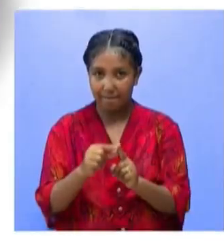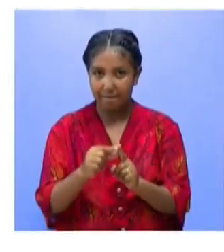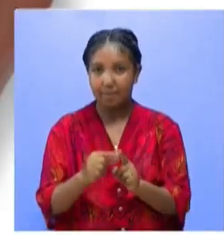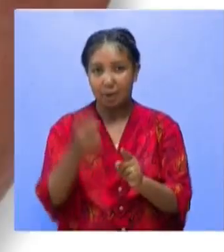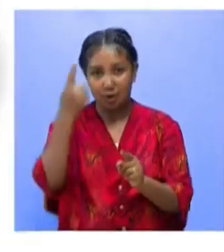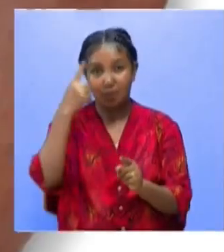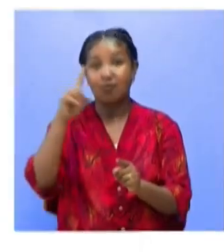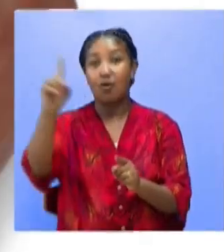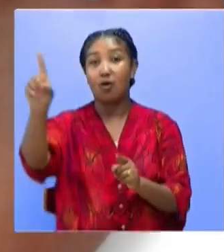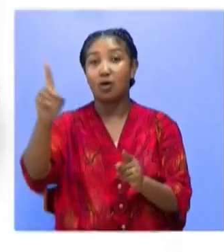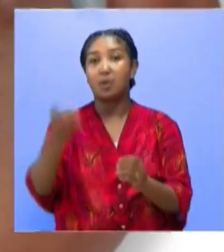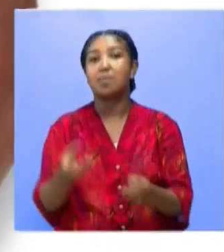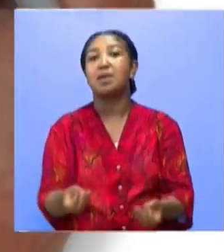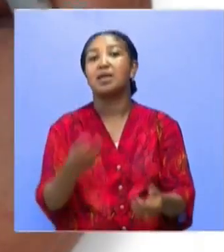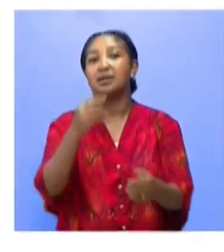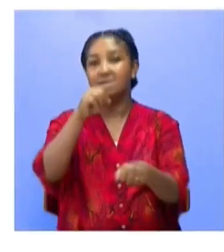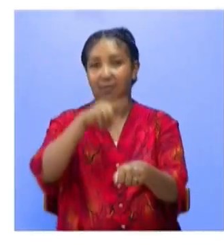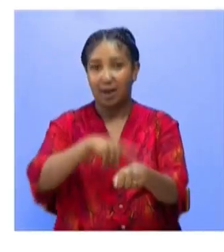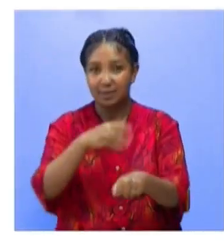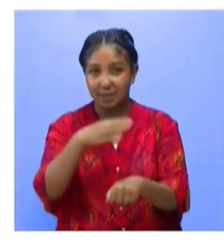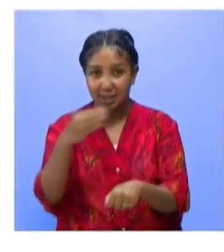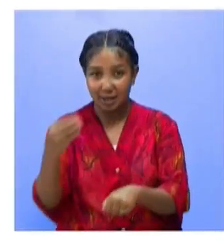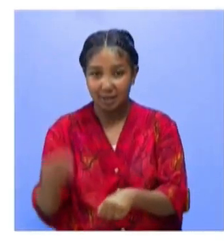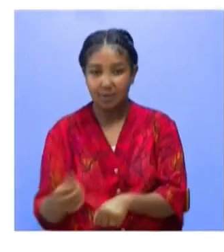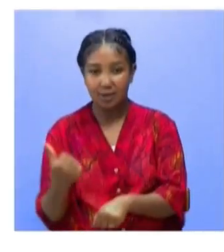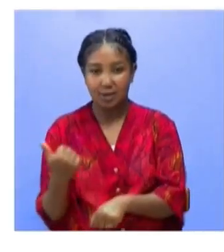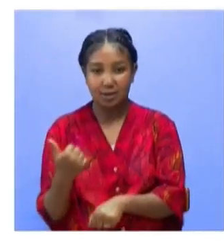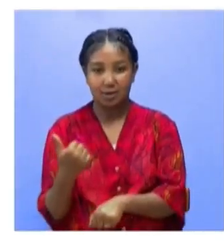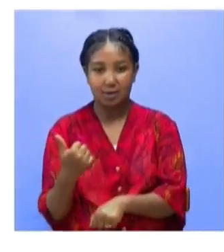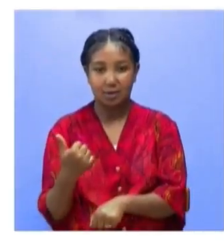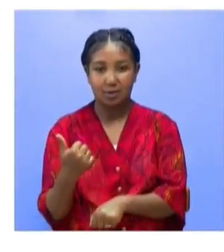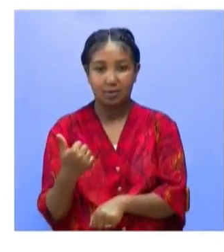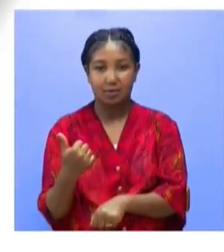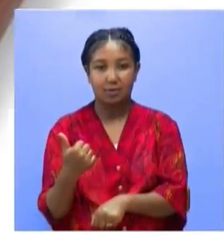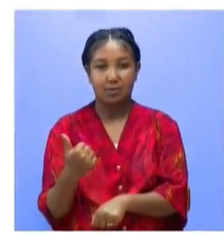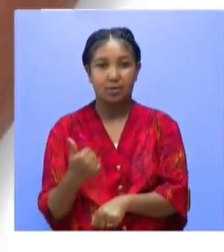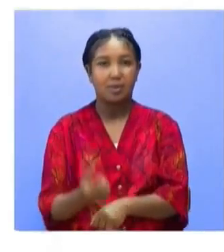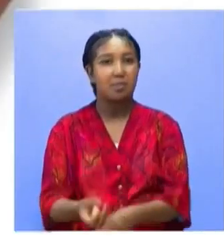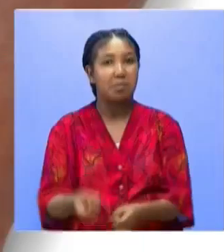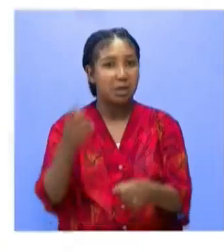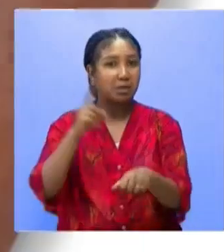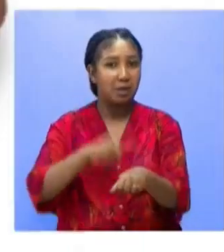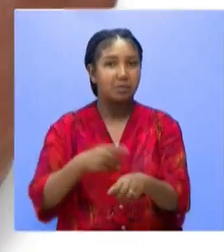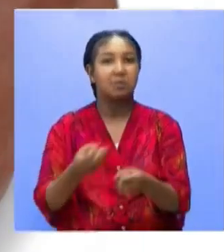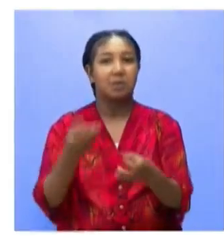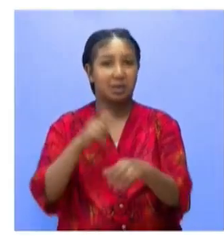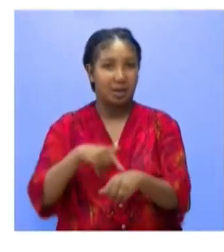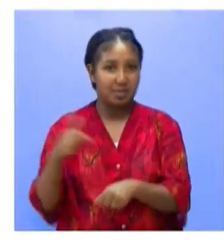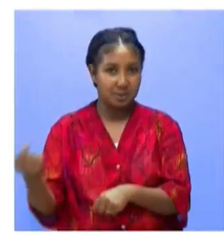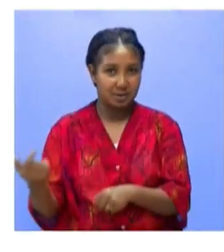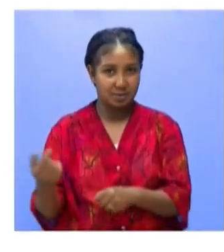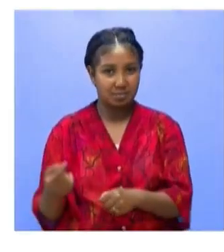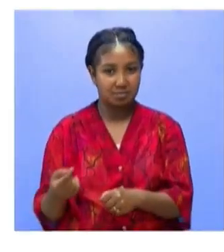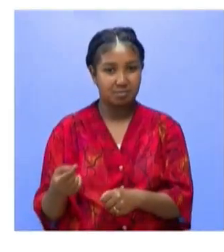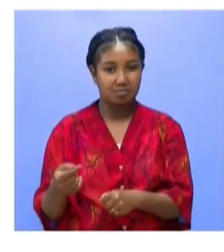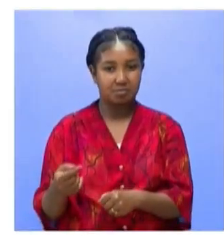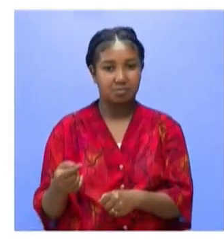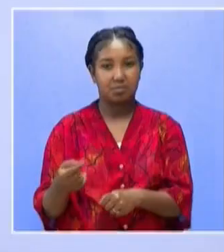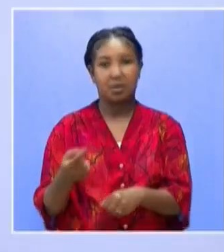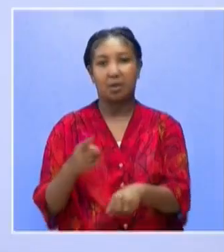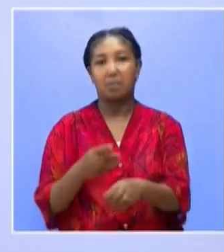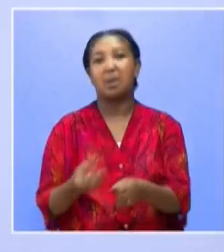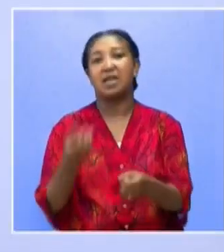For many times, and yes, many times can be used here. And also this one is for